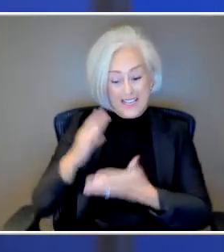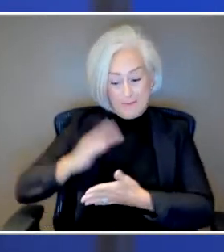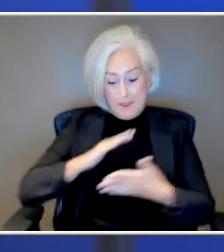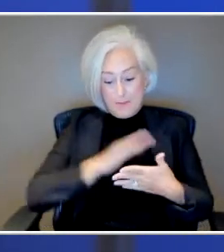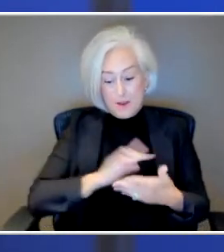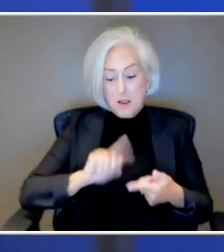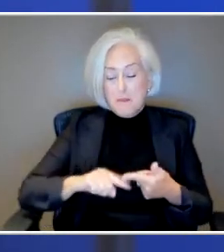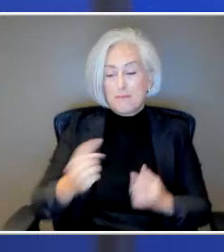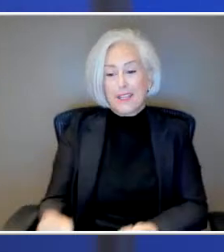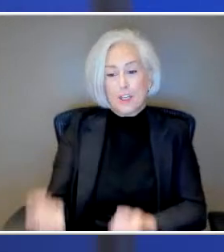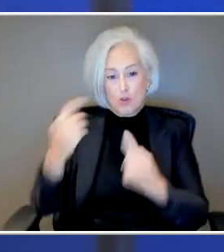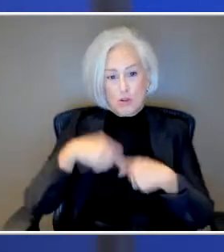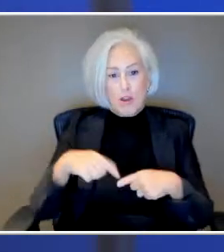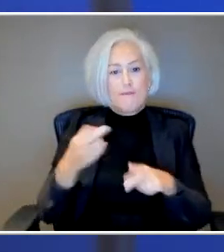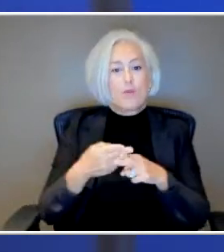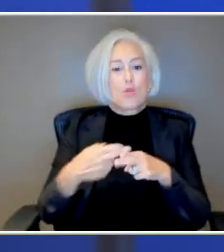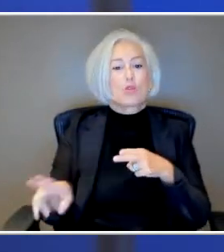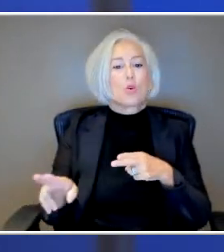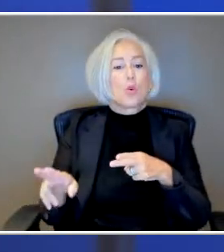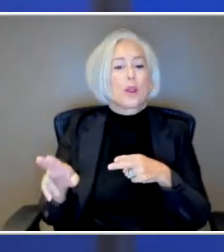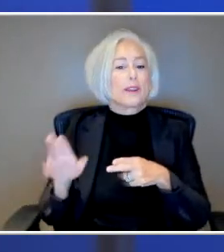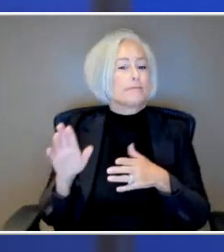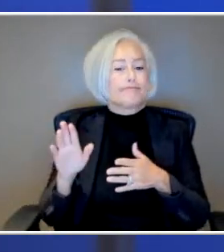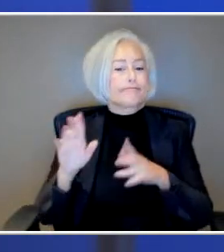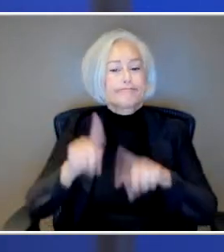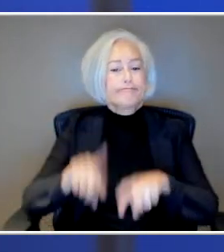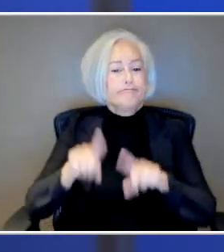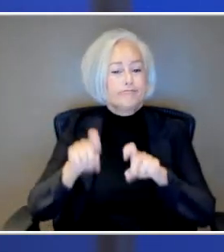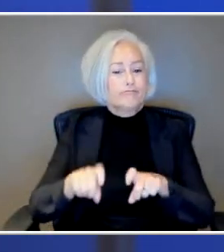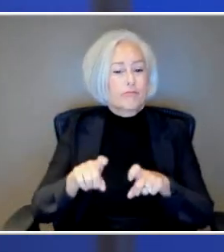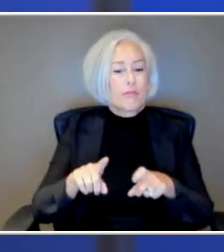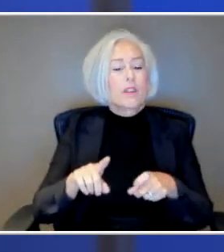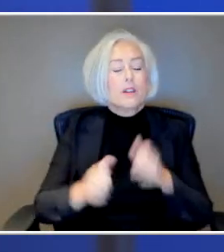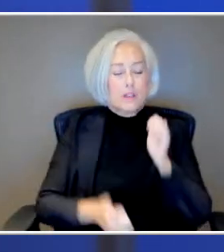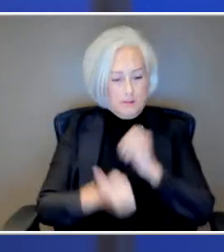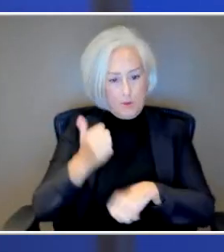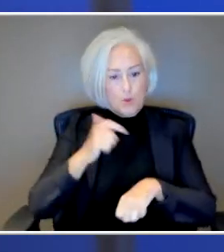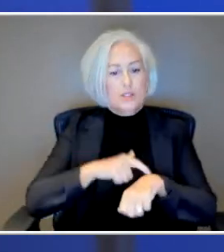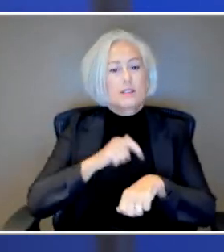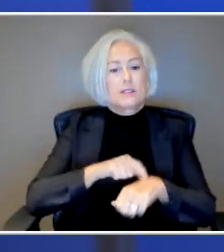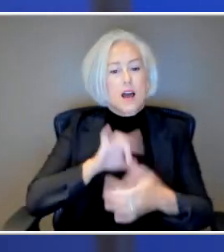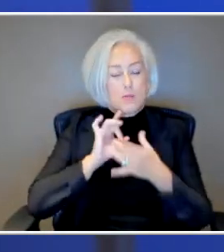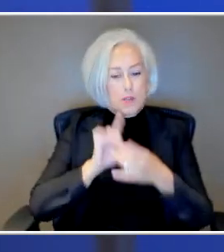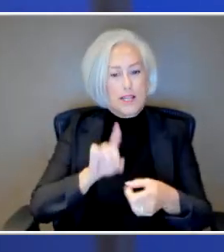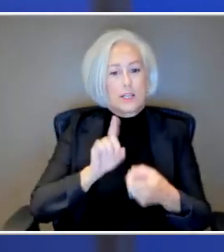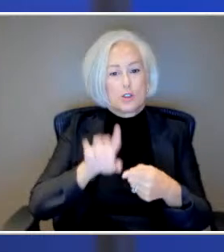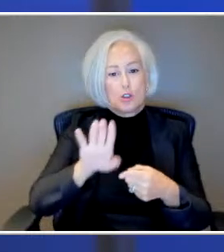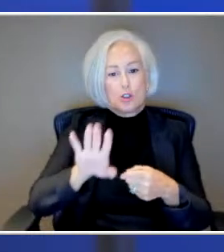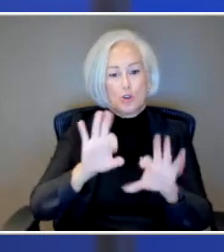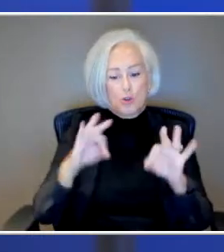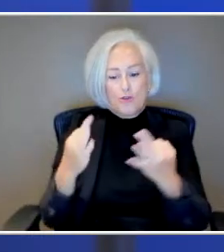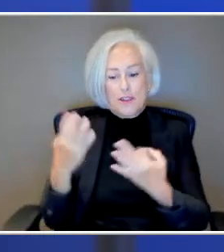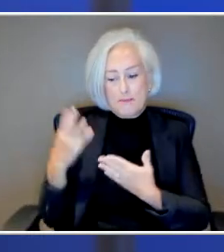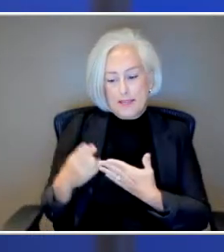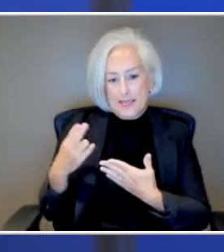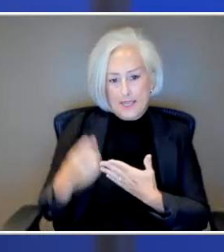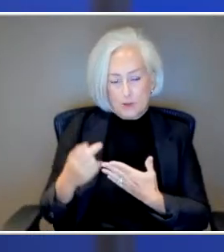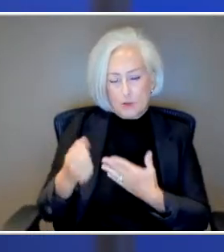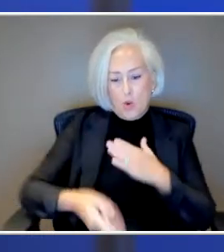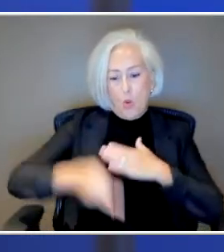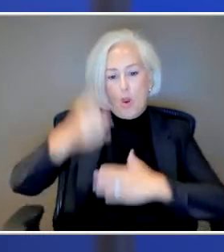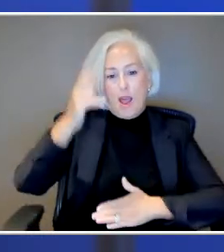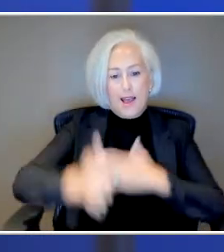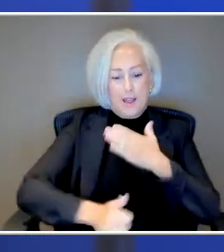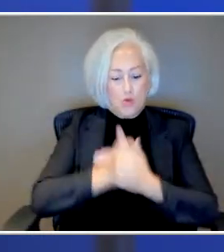overview. And the majority of the time, it is going to be directly tied to you having a family history or some type of a high-risk